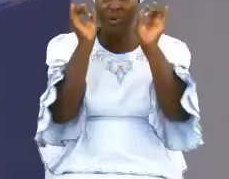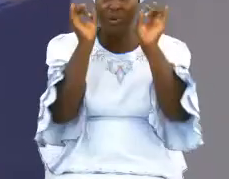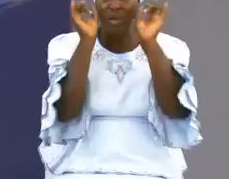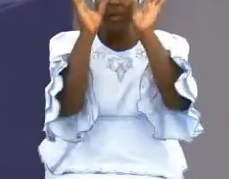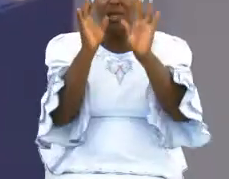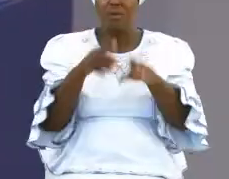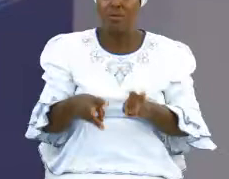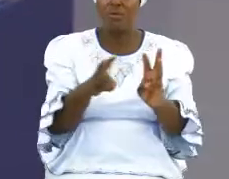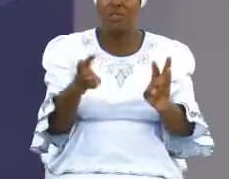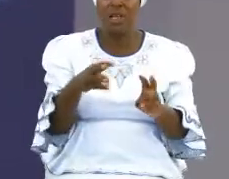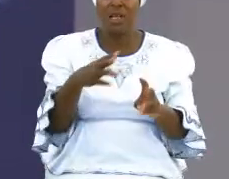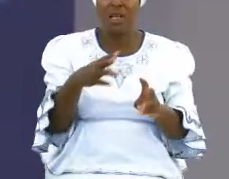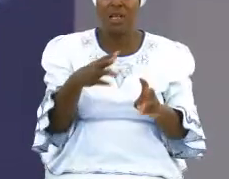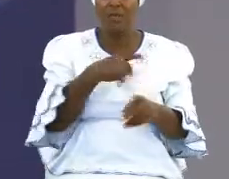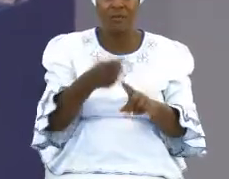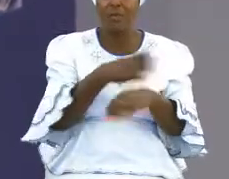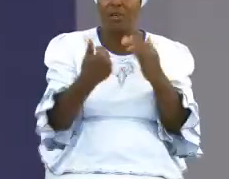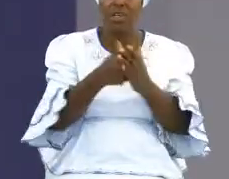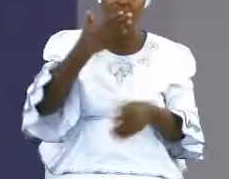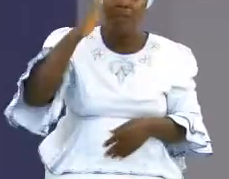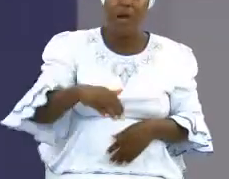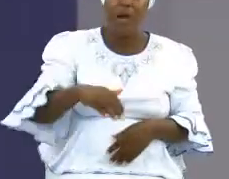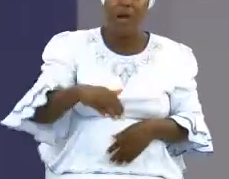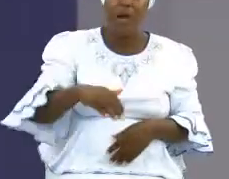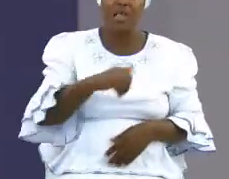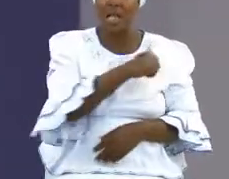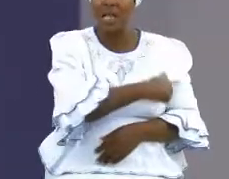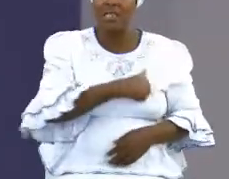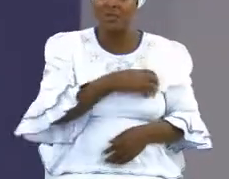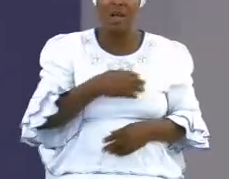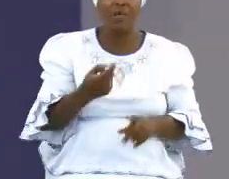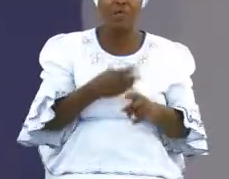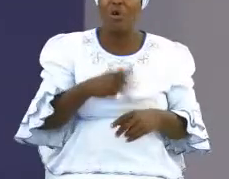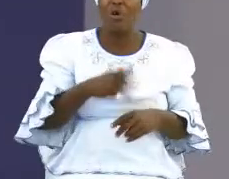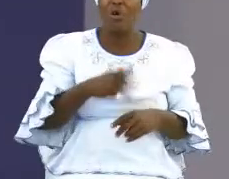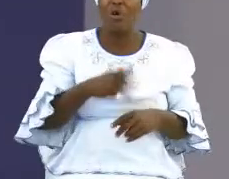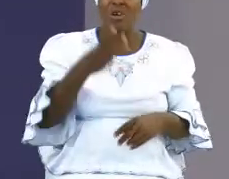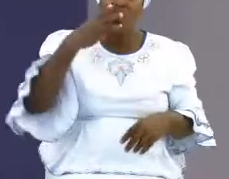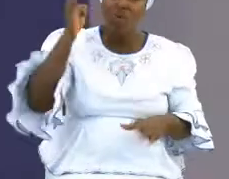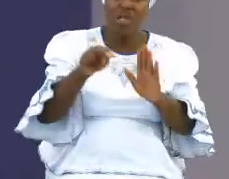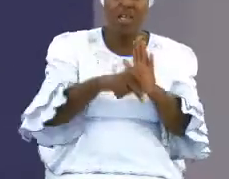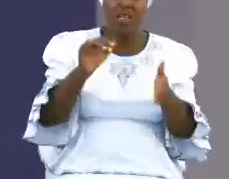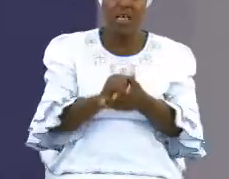bad attitude, from the violence that is in their